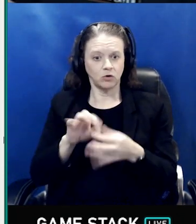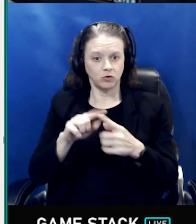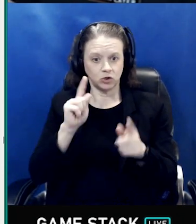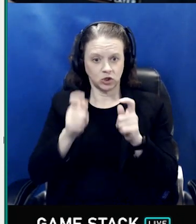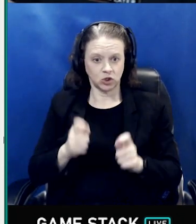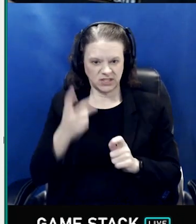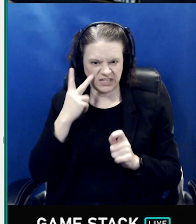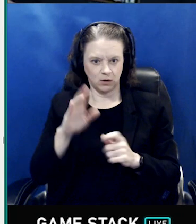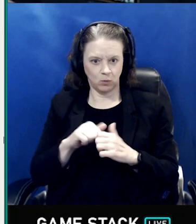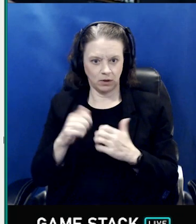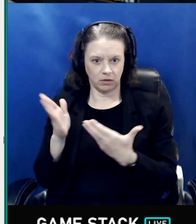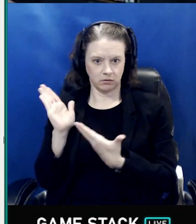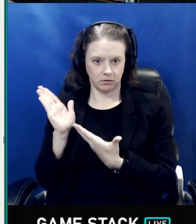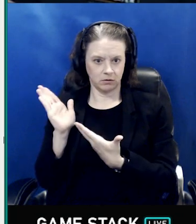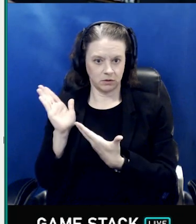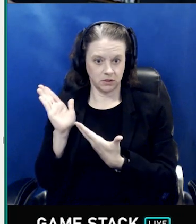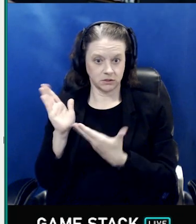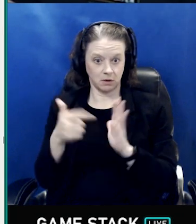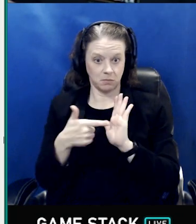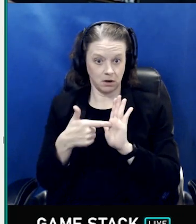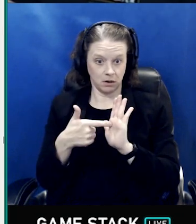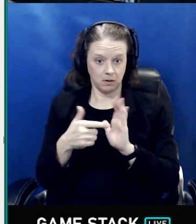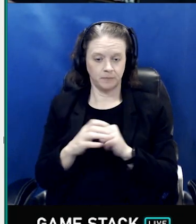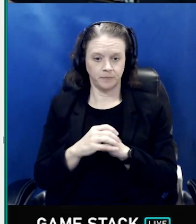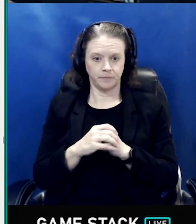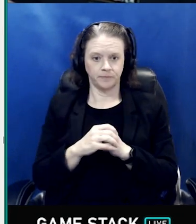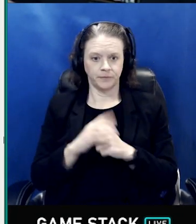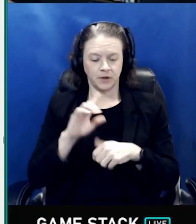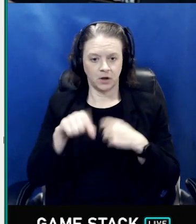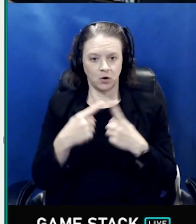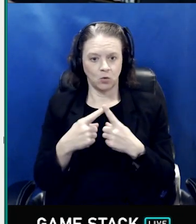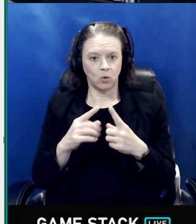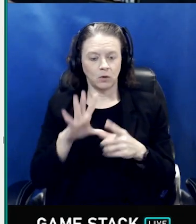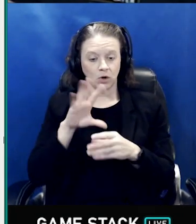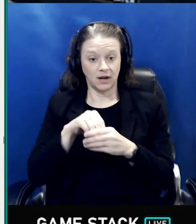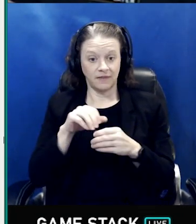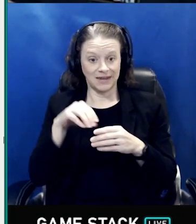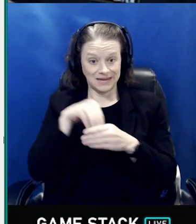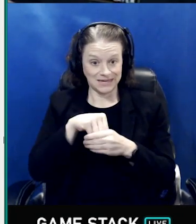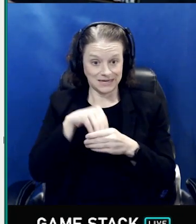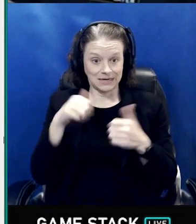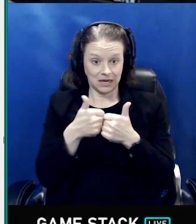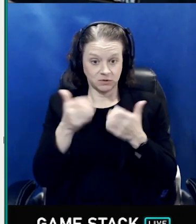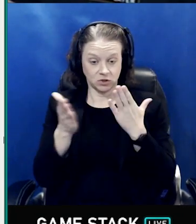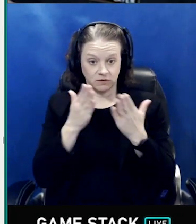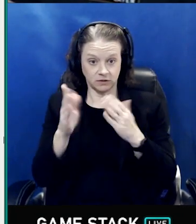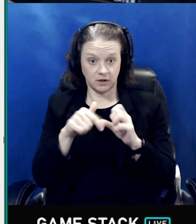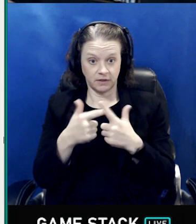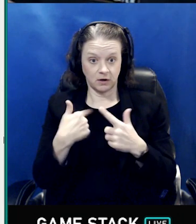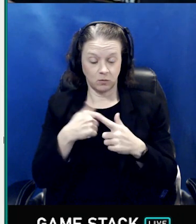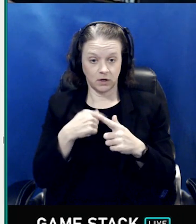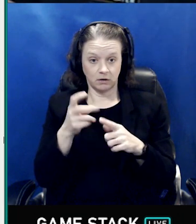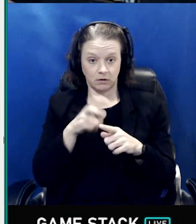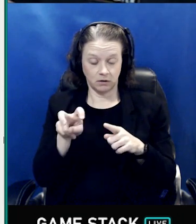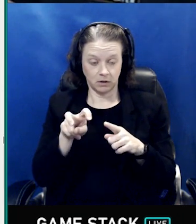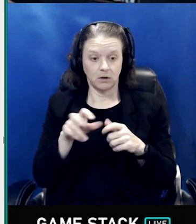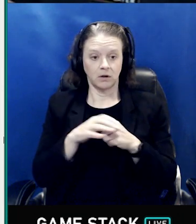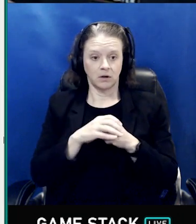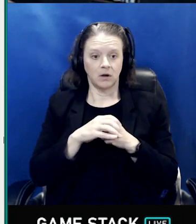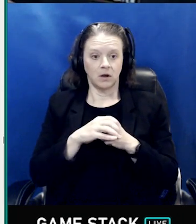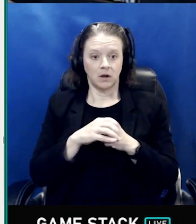model. Once it's generated in game servers and uploaded to Azure Blob Storage with a 5-minute batch job,